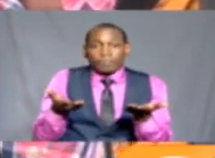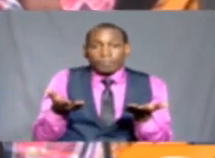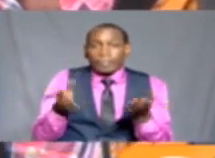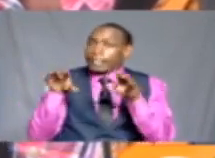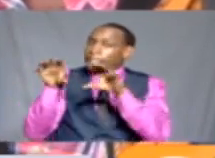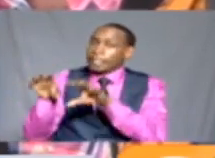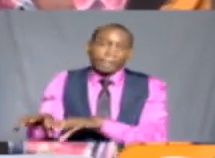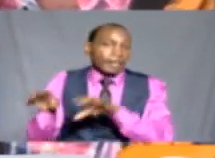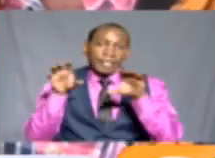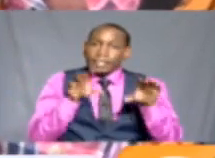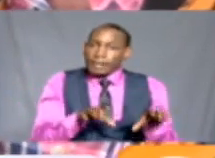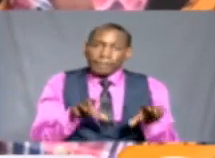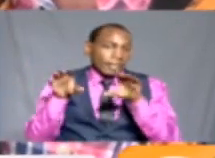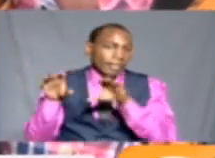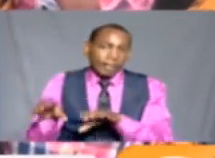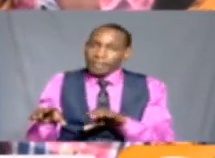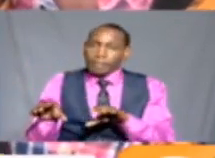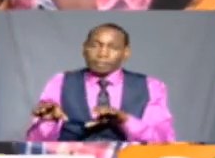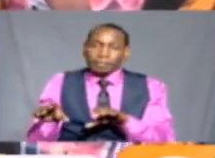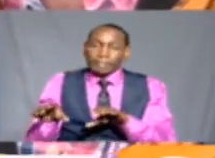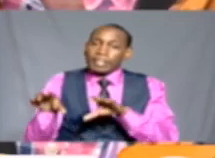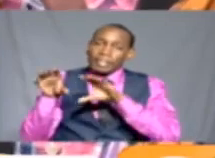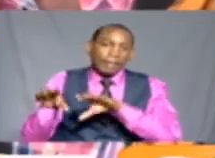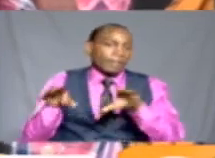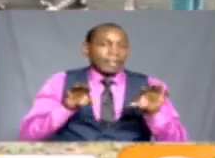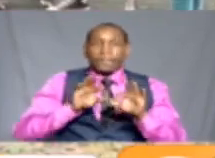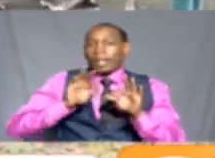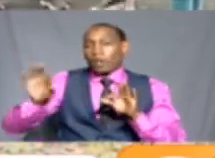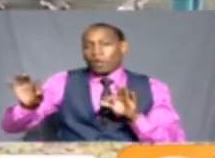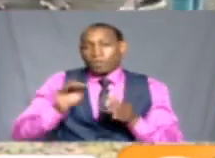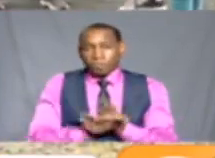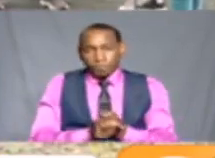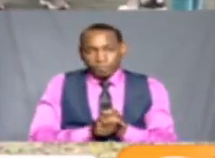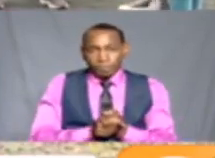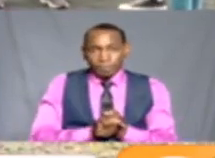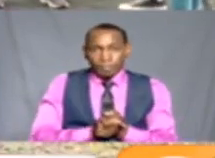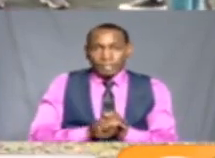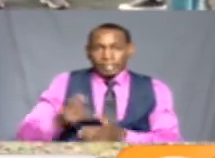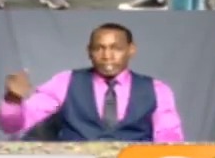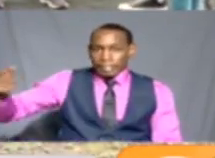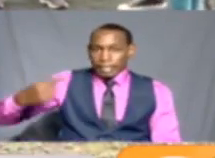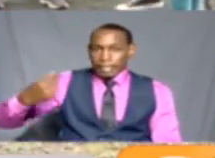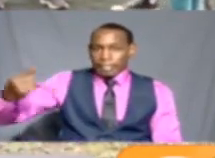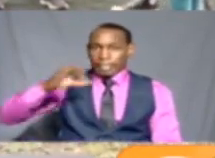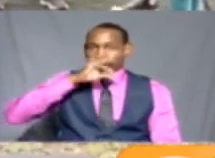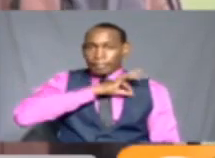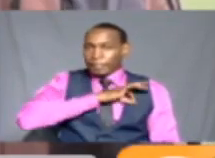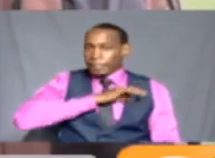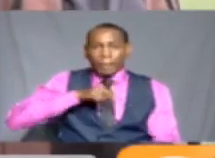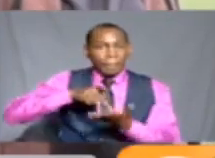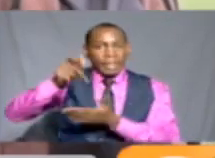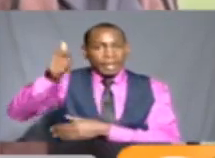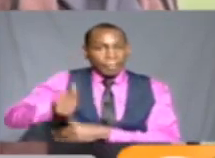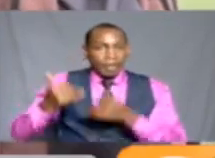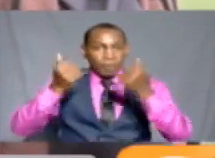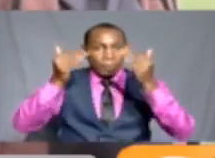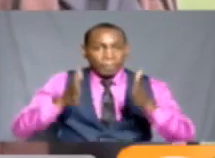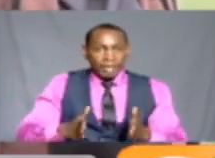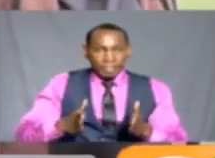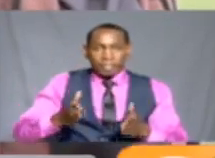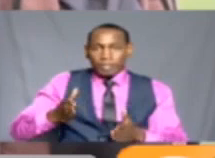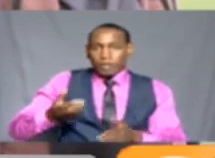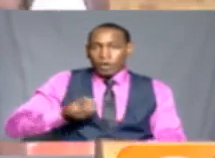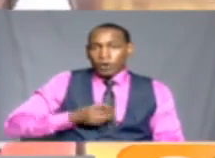tumeumia ya kutosha enough. Salaries and allowances have not been forthcoming. Players are owed